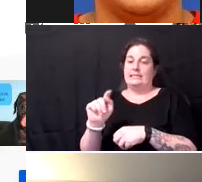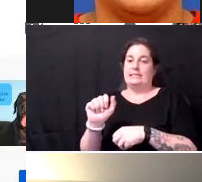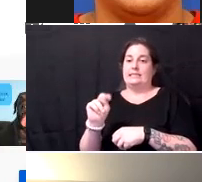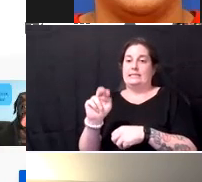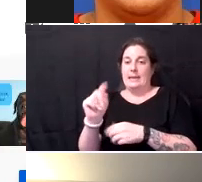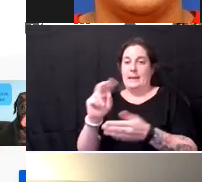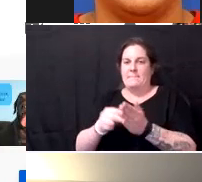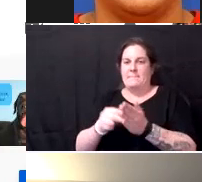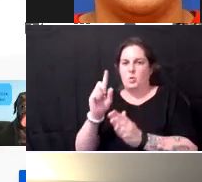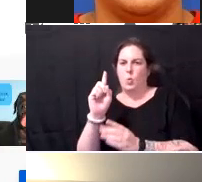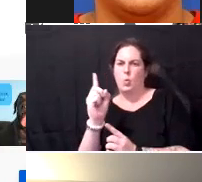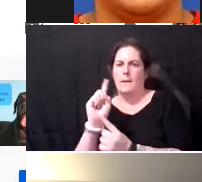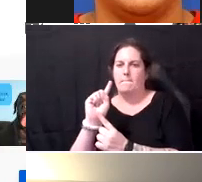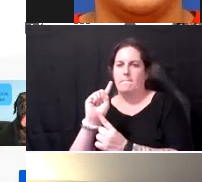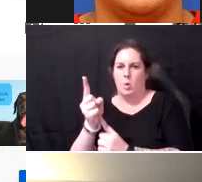during the trip.